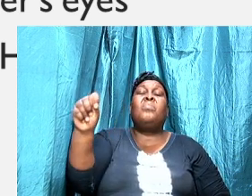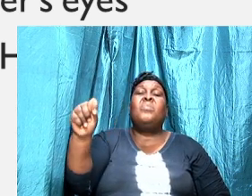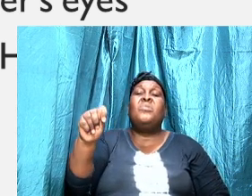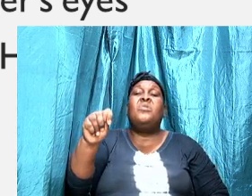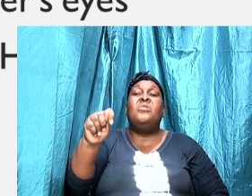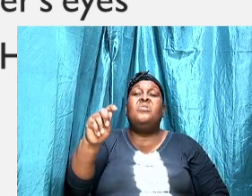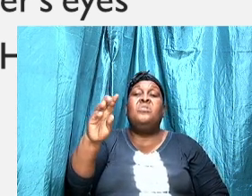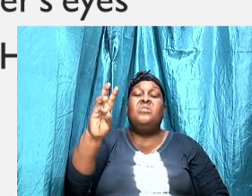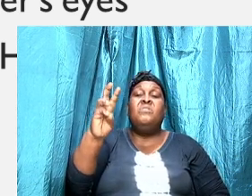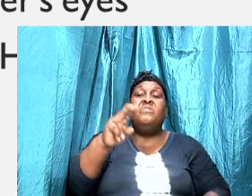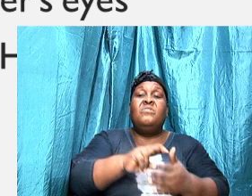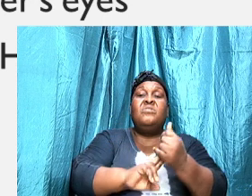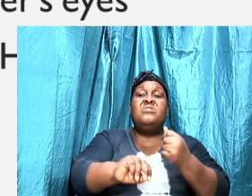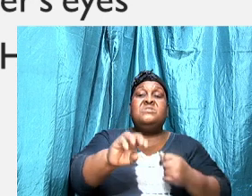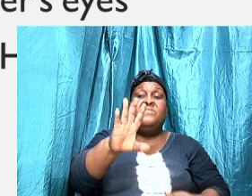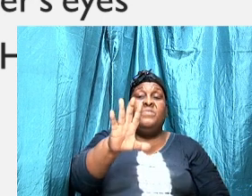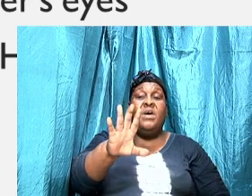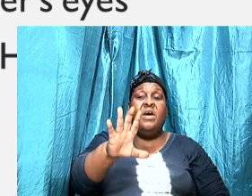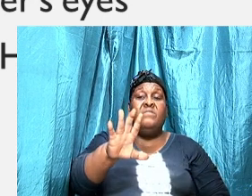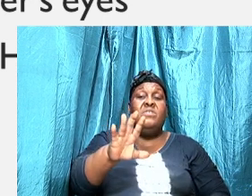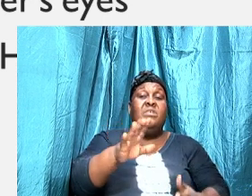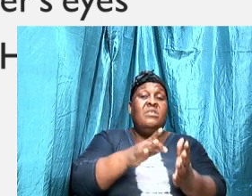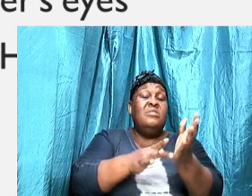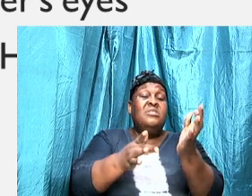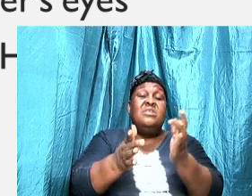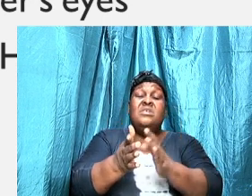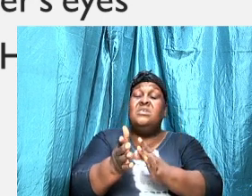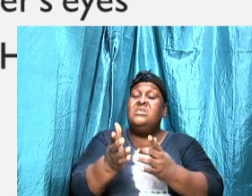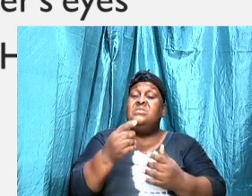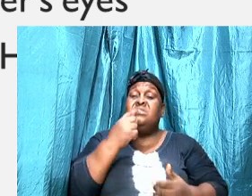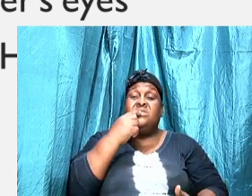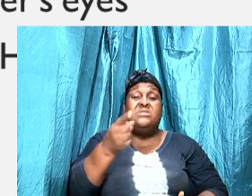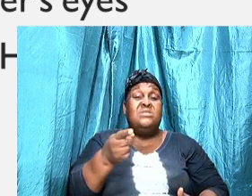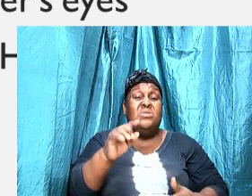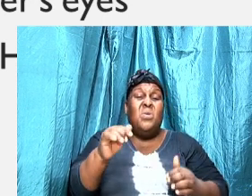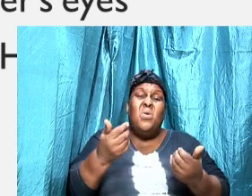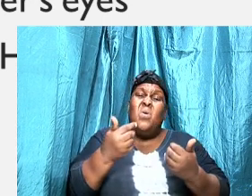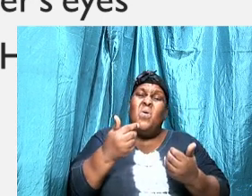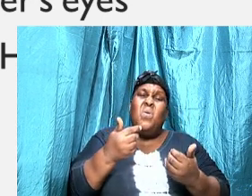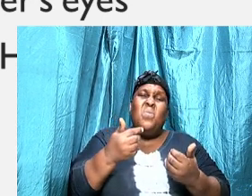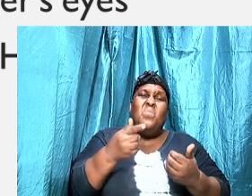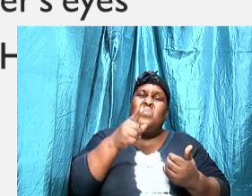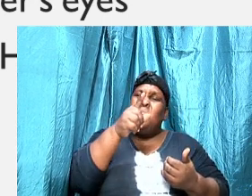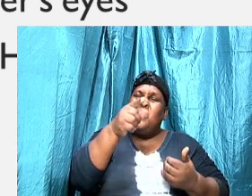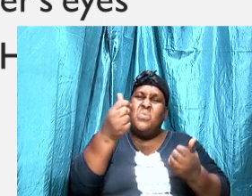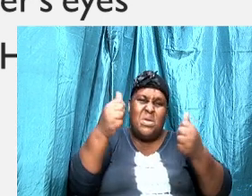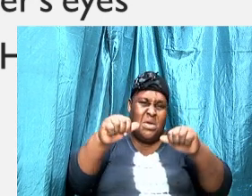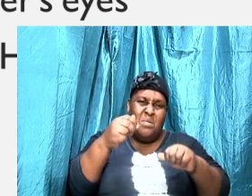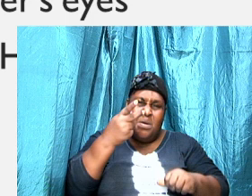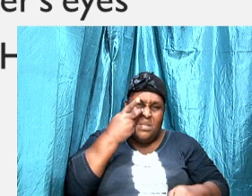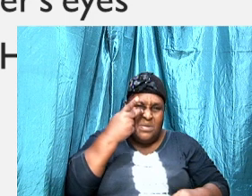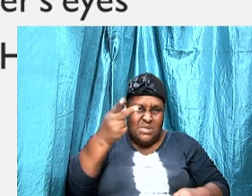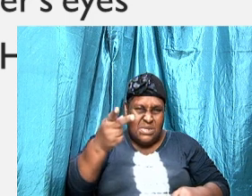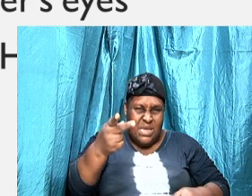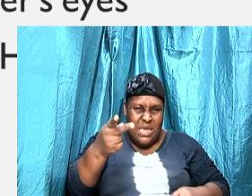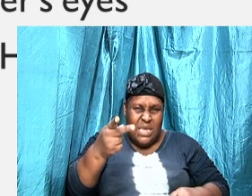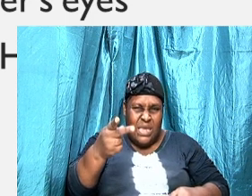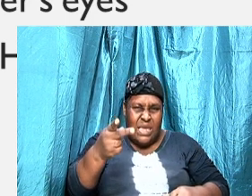about these persons and says that, you know, how is it that you are able to see the